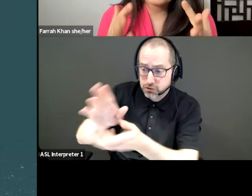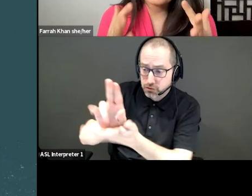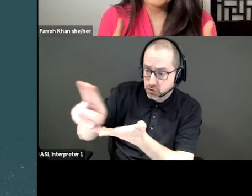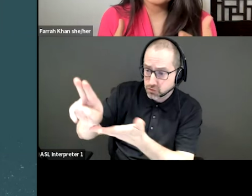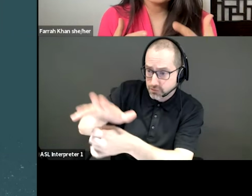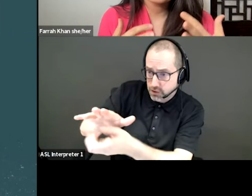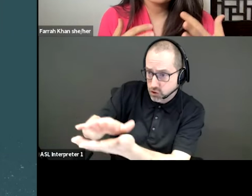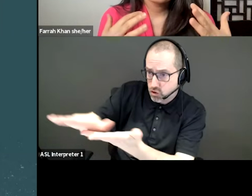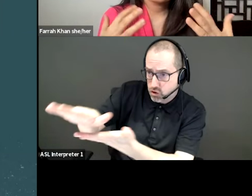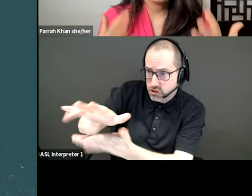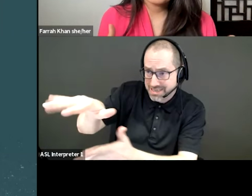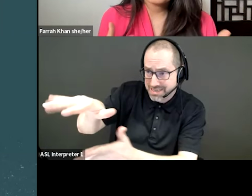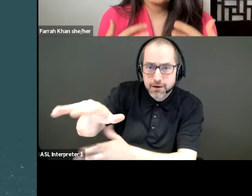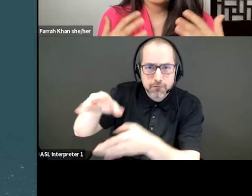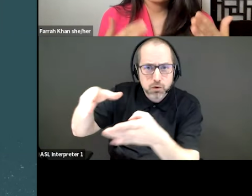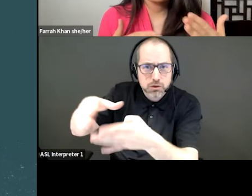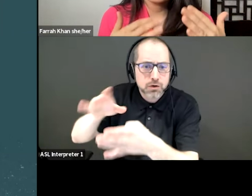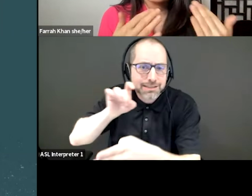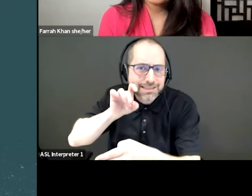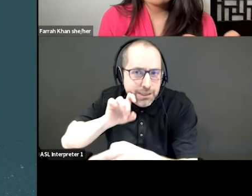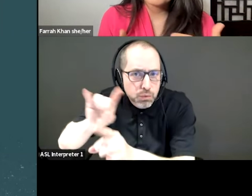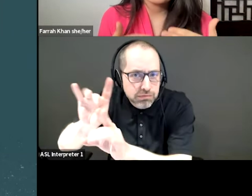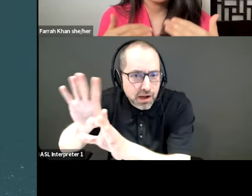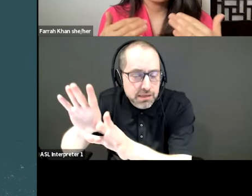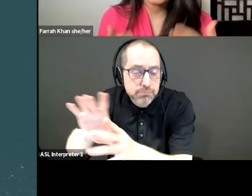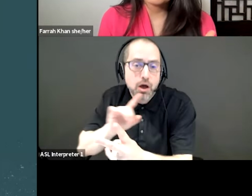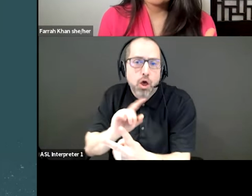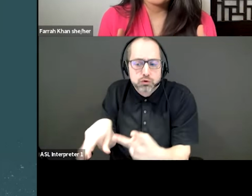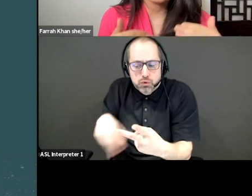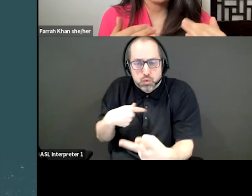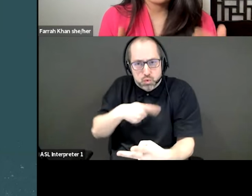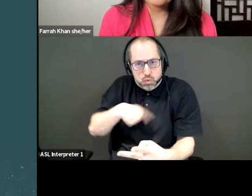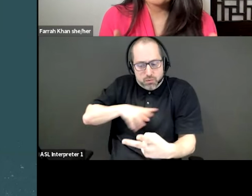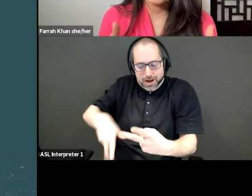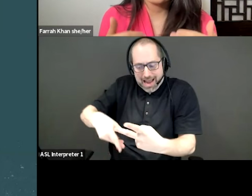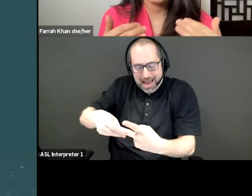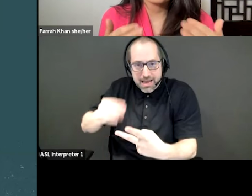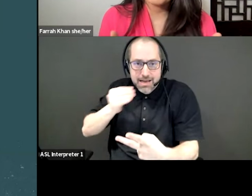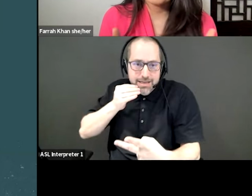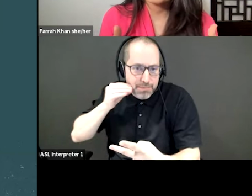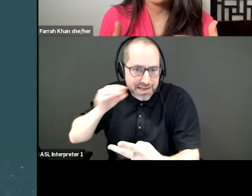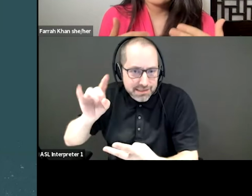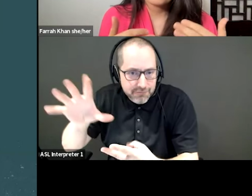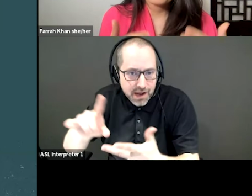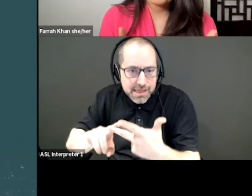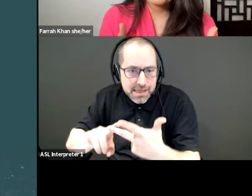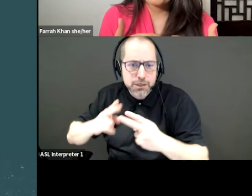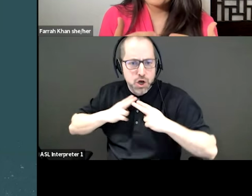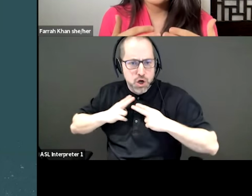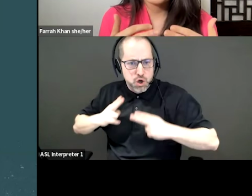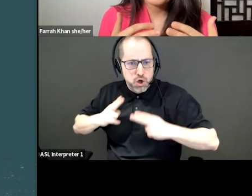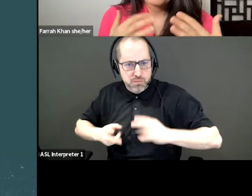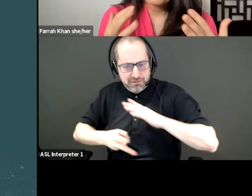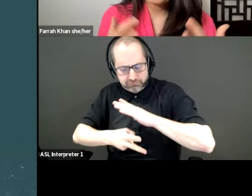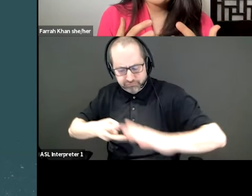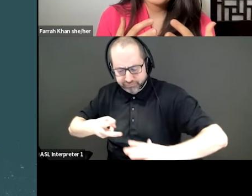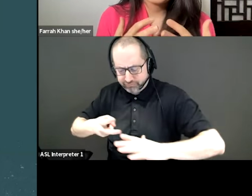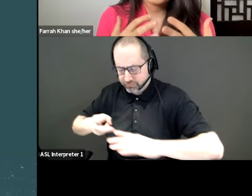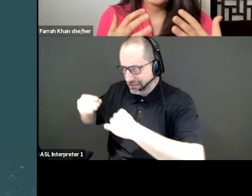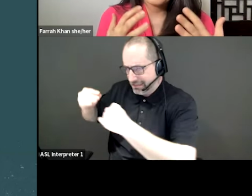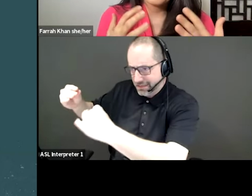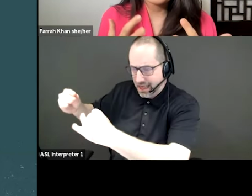just sexual violence. But for us, we wanted to look at sexual violence, domestic violence, human trafficking, forced marriage, honor-related violence, all